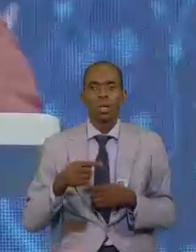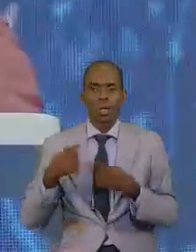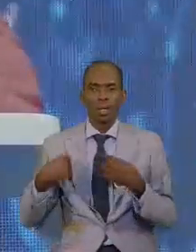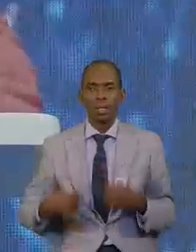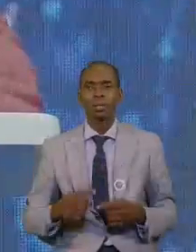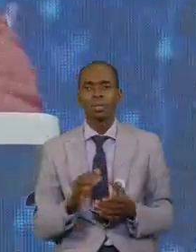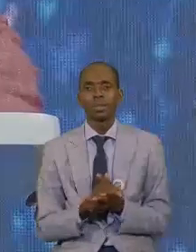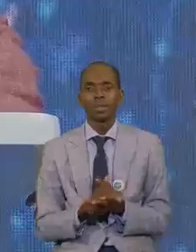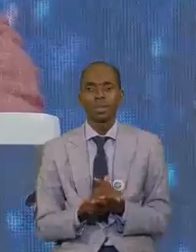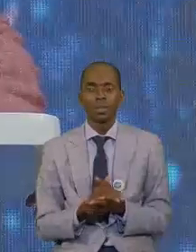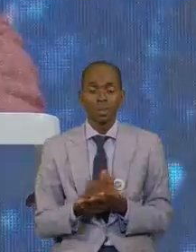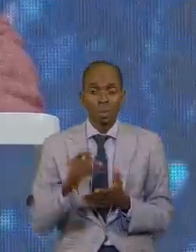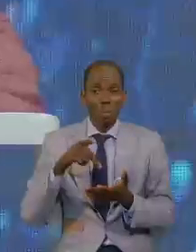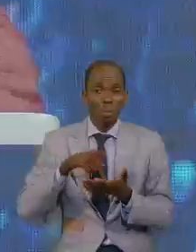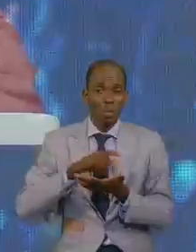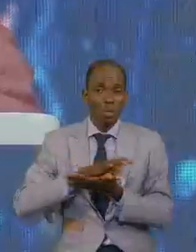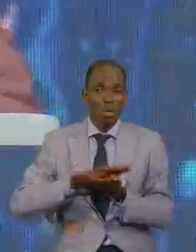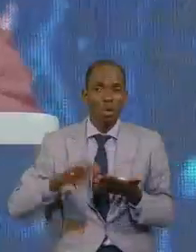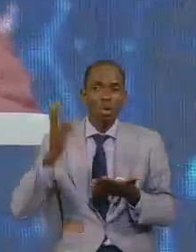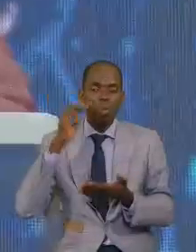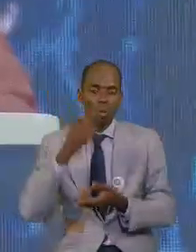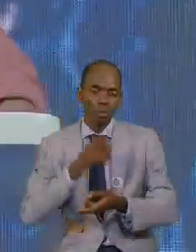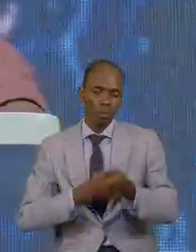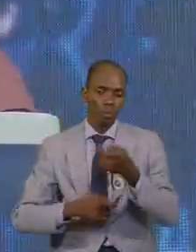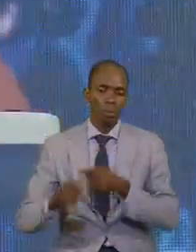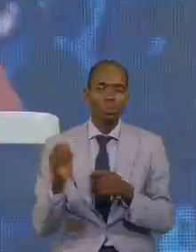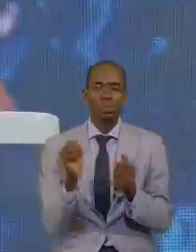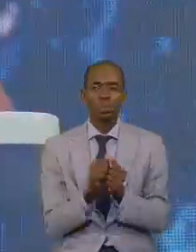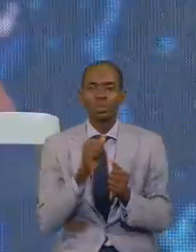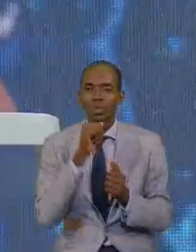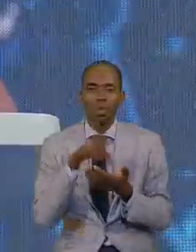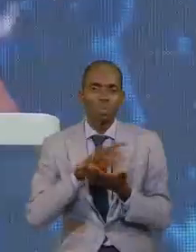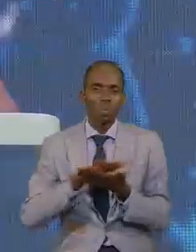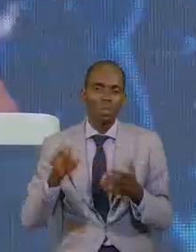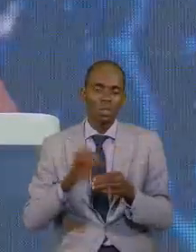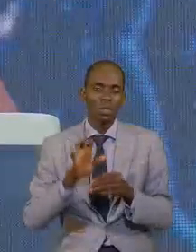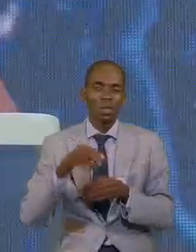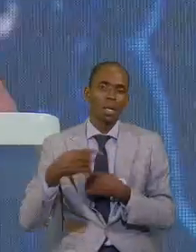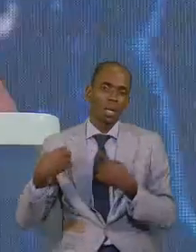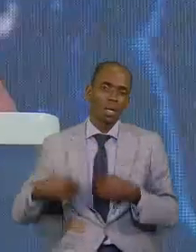Purity must replace impurity in your heart.